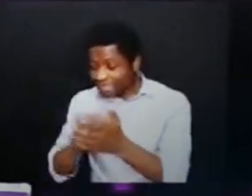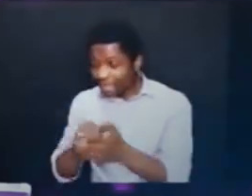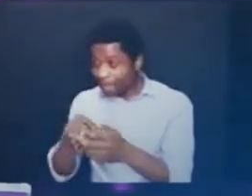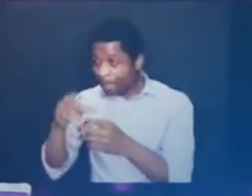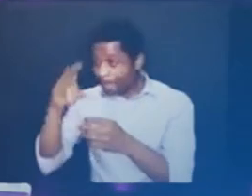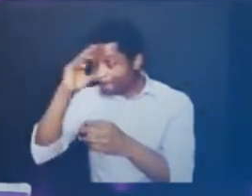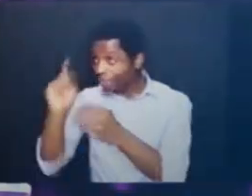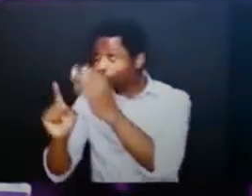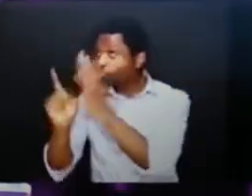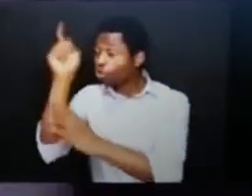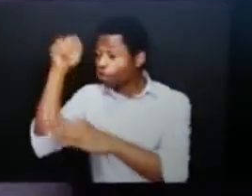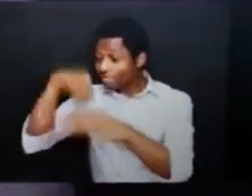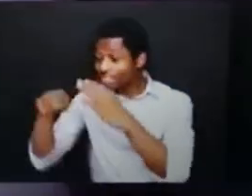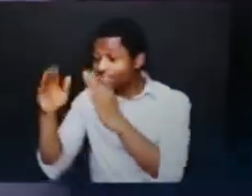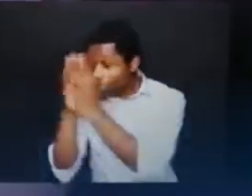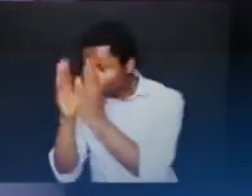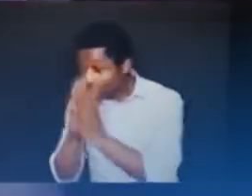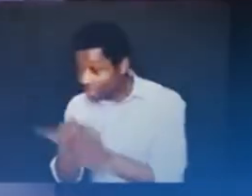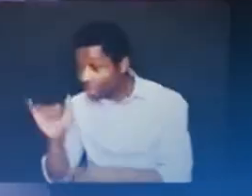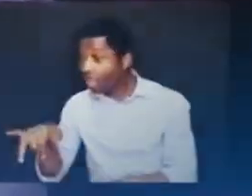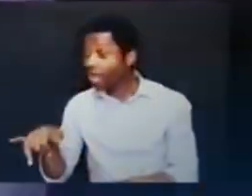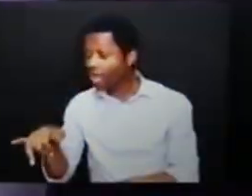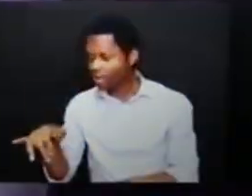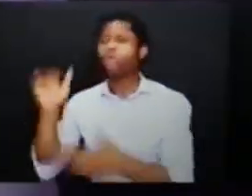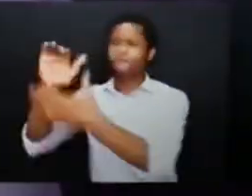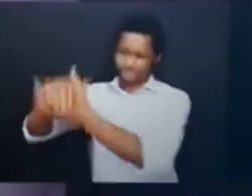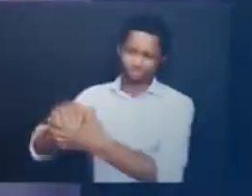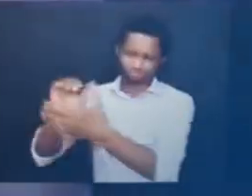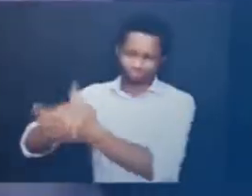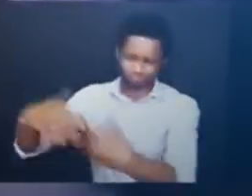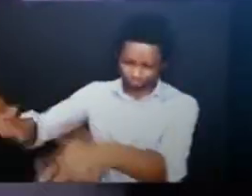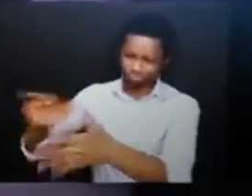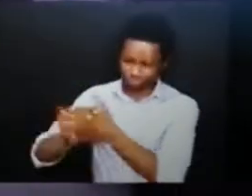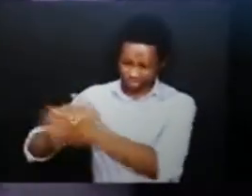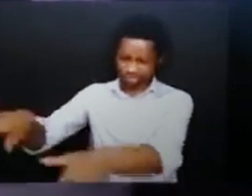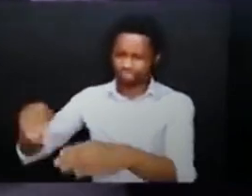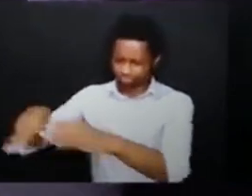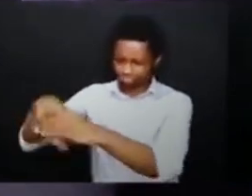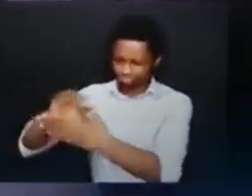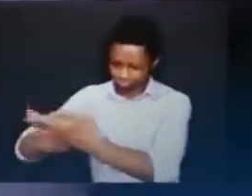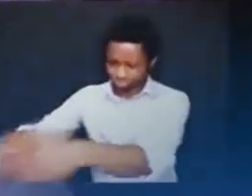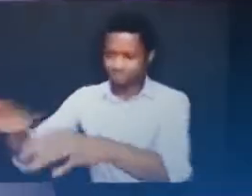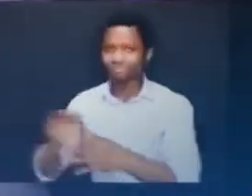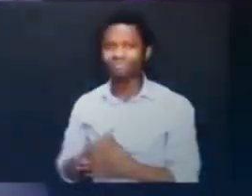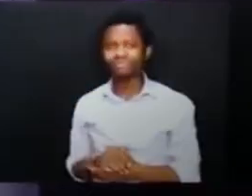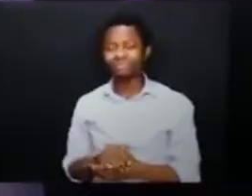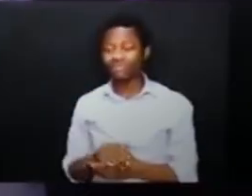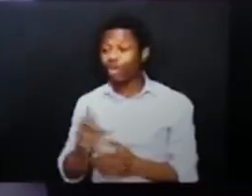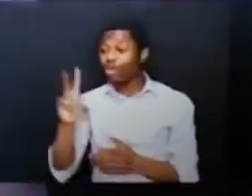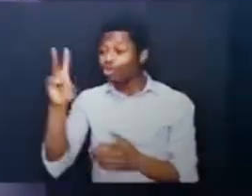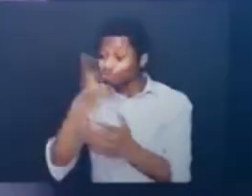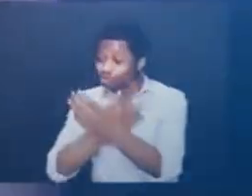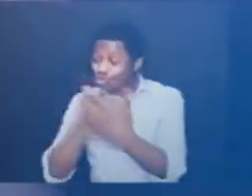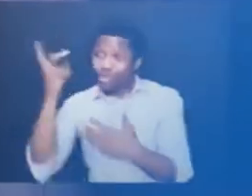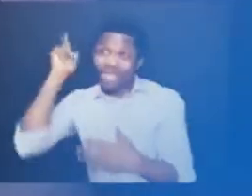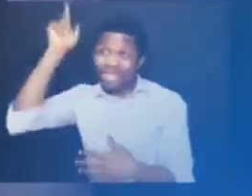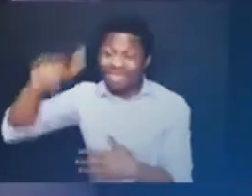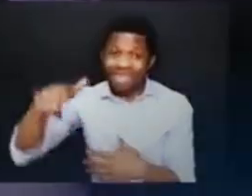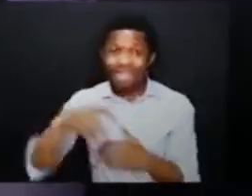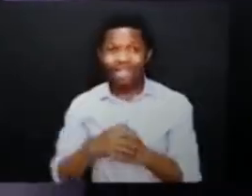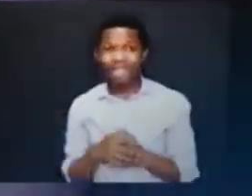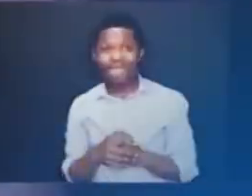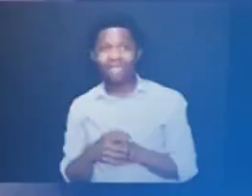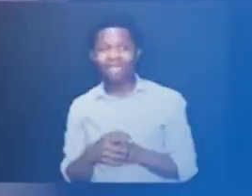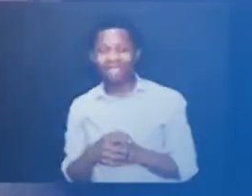Umpai bomu, and no, who's that dear way? Marry that guy. What you know? What you know? 2 weeks later, now what you mean, Richie?